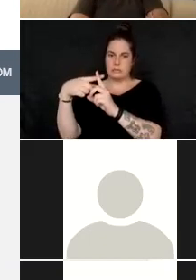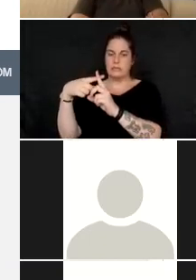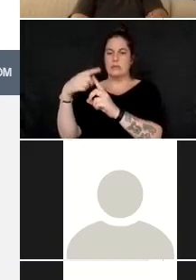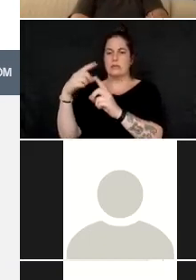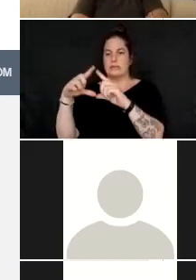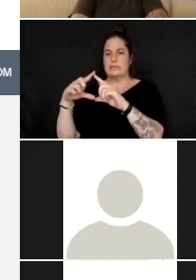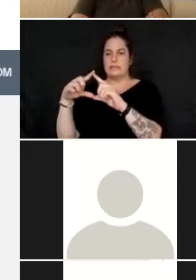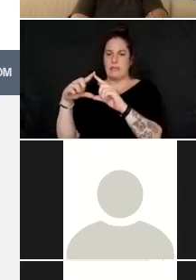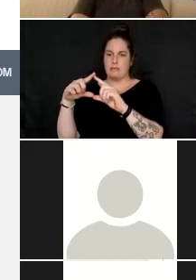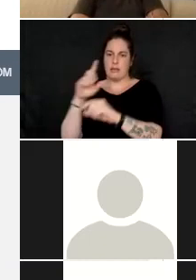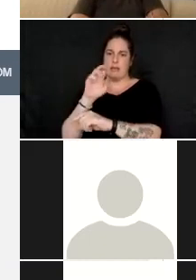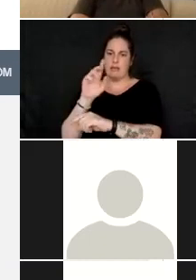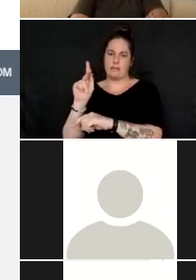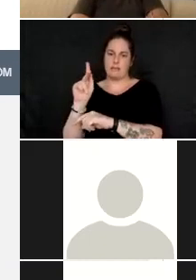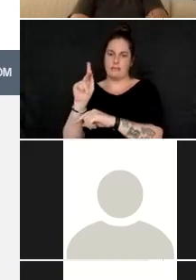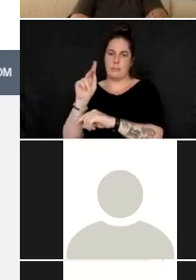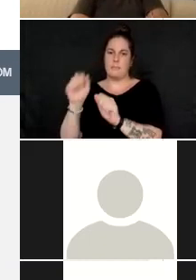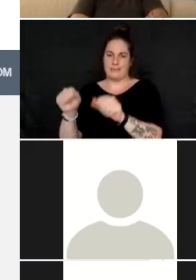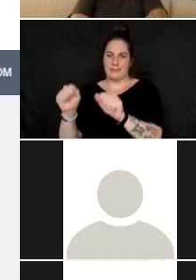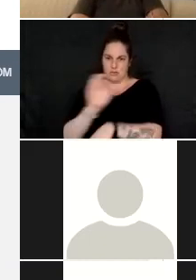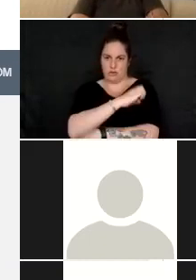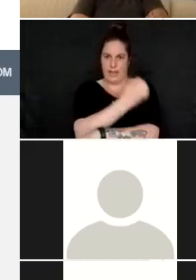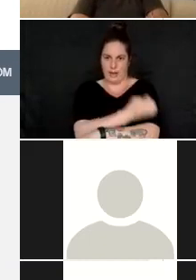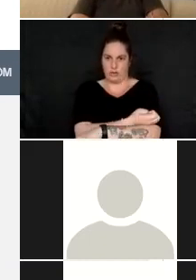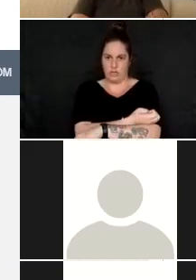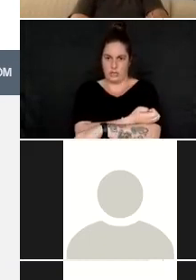energy changes and we know how much our potential